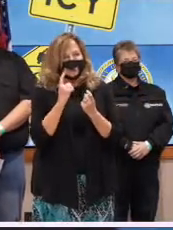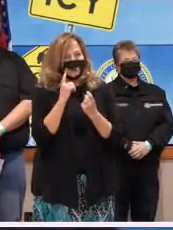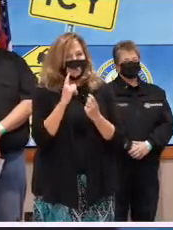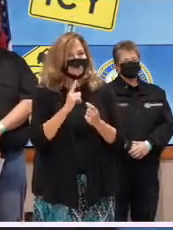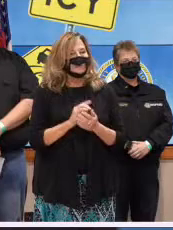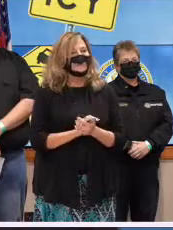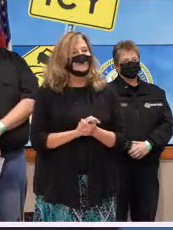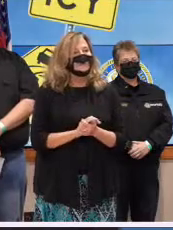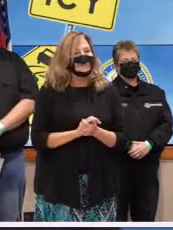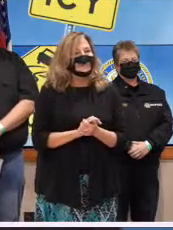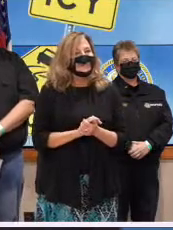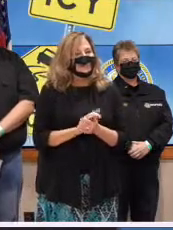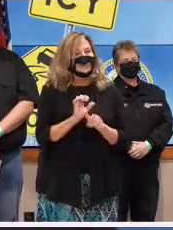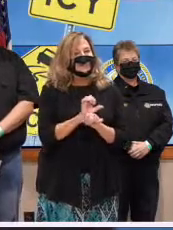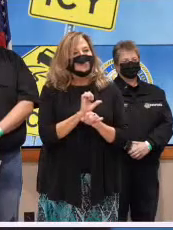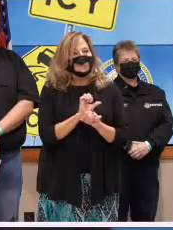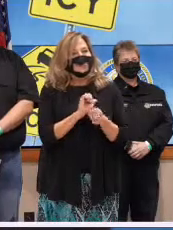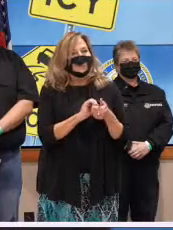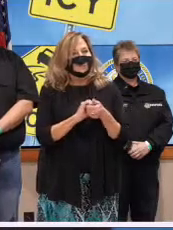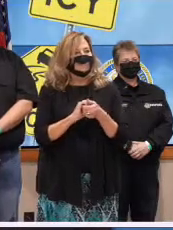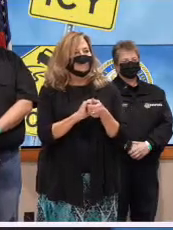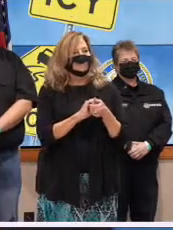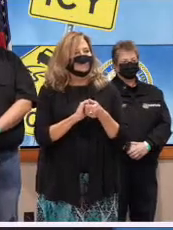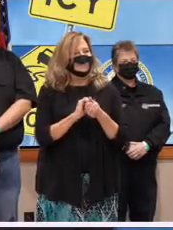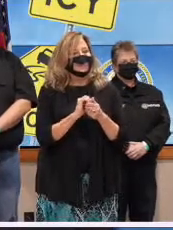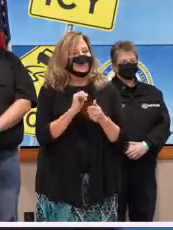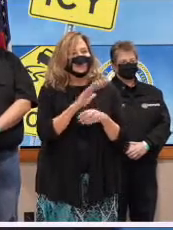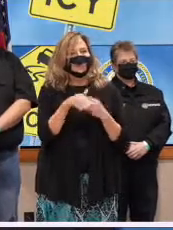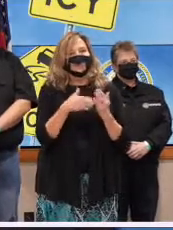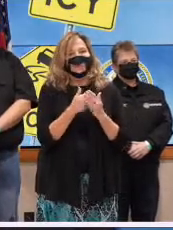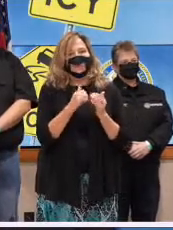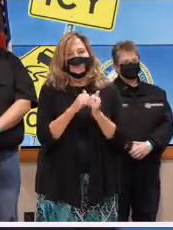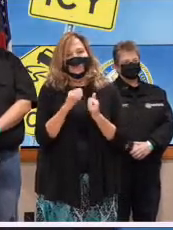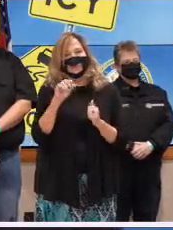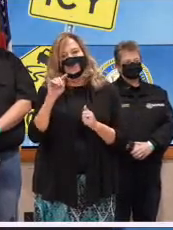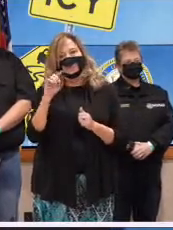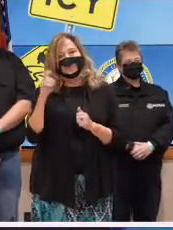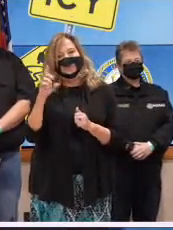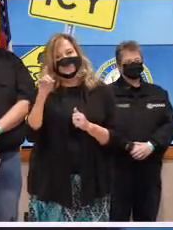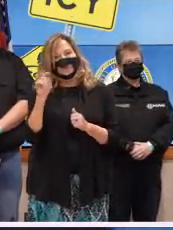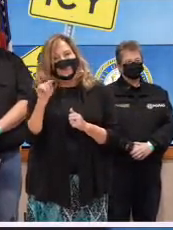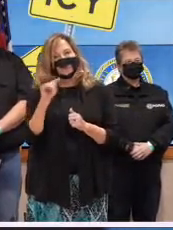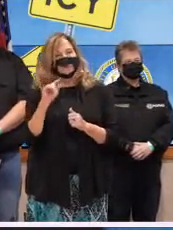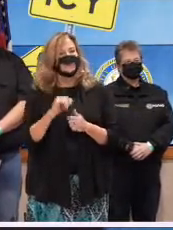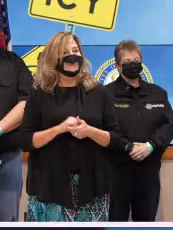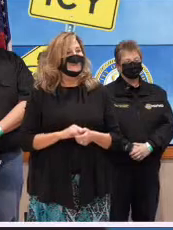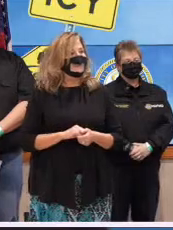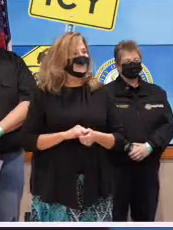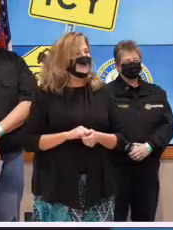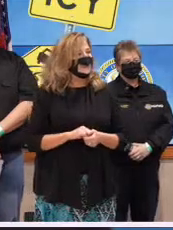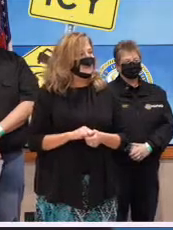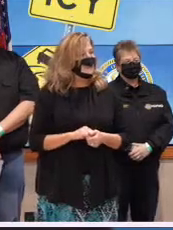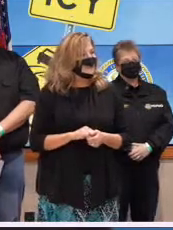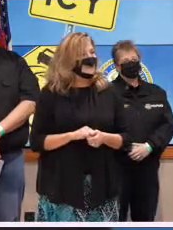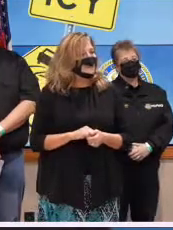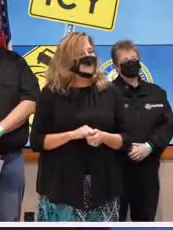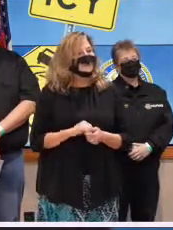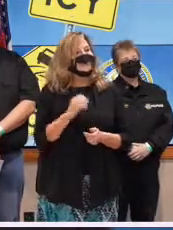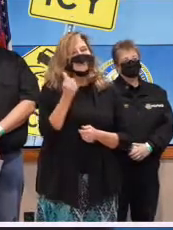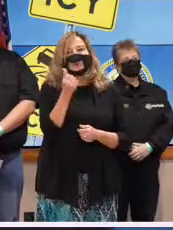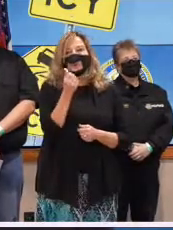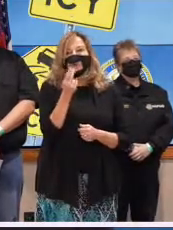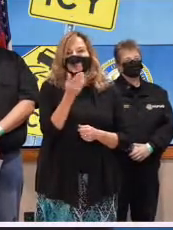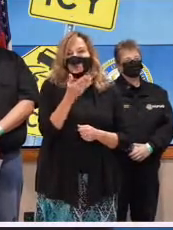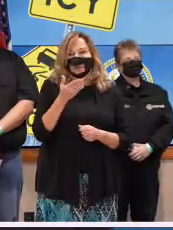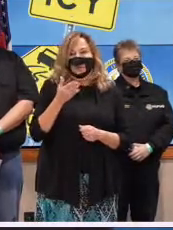Works. But we'll be working in close collaboration with TxDOT. Let me just go over just a few things.